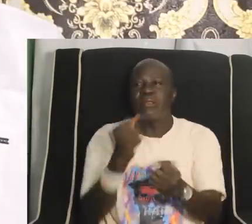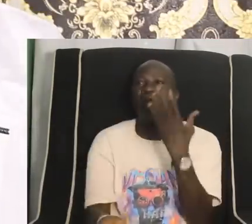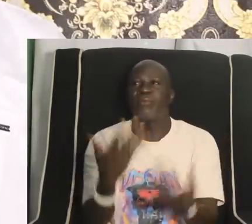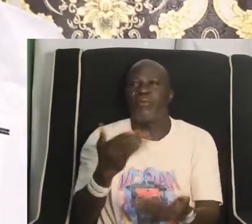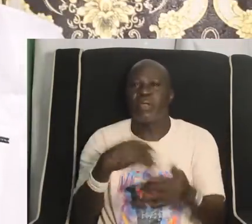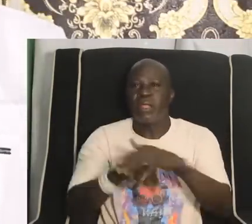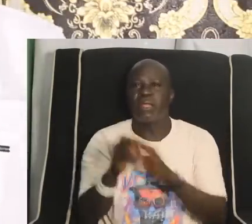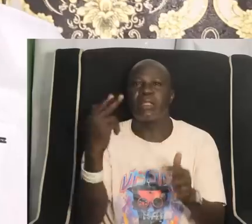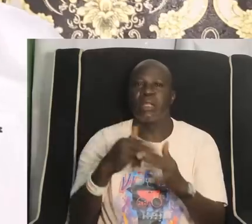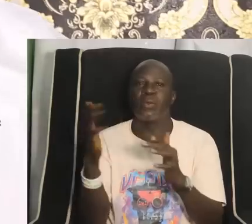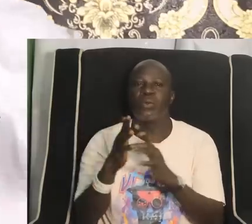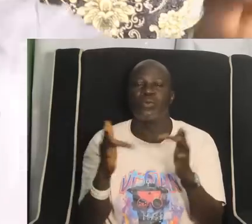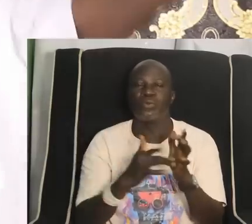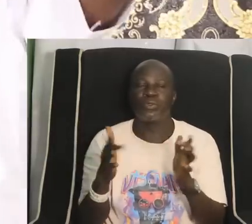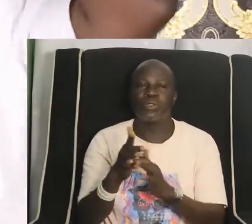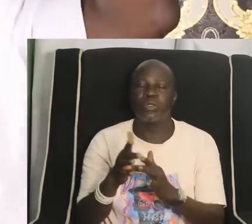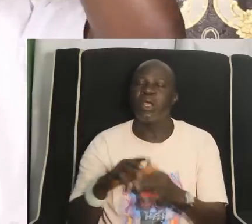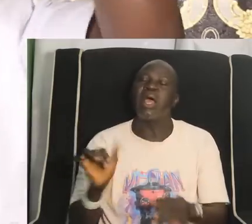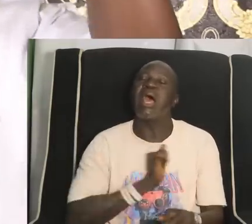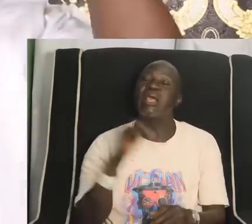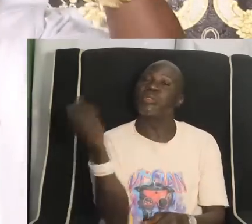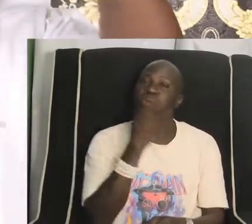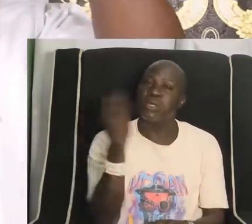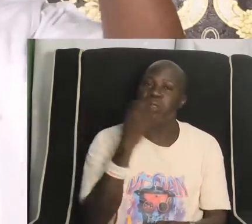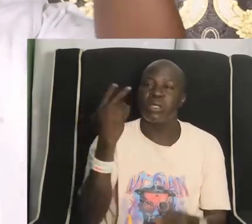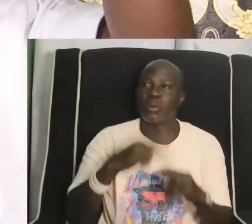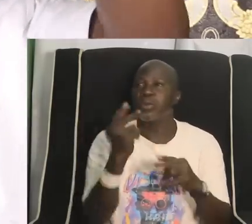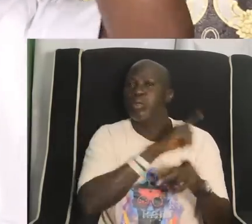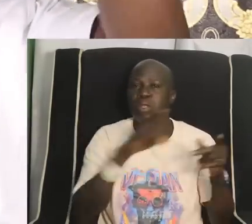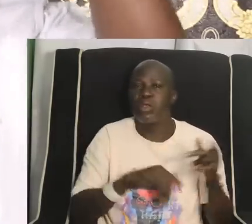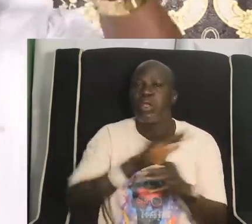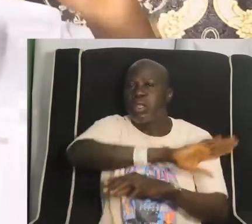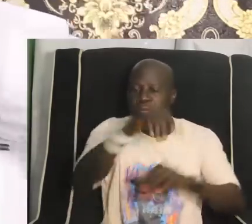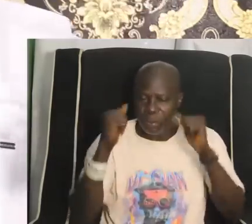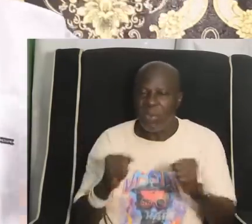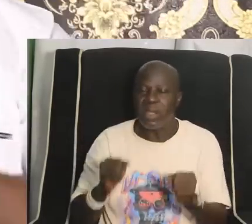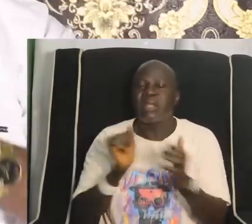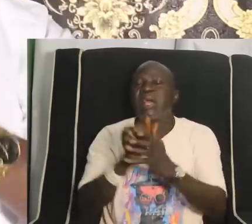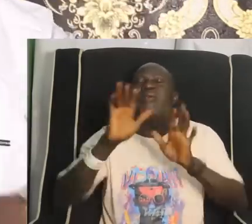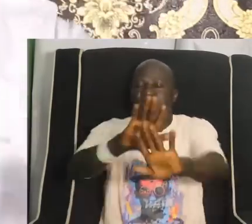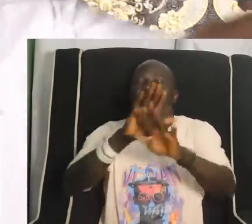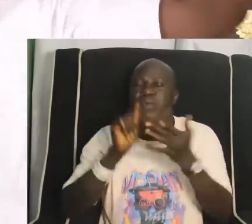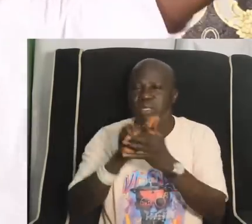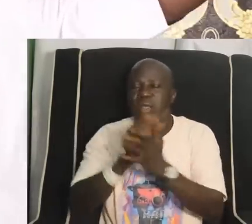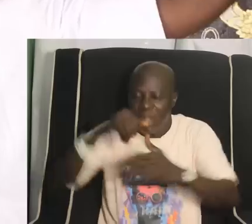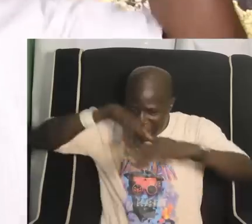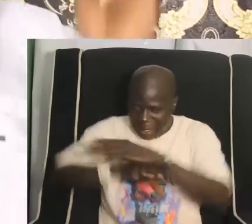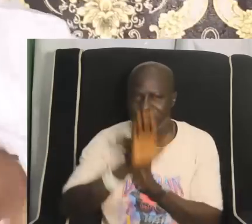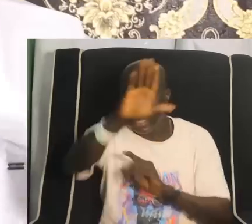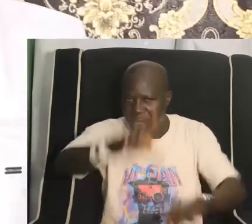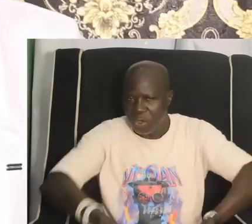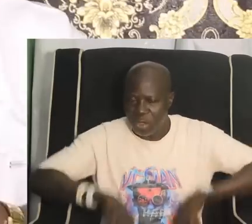say you come but you come in the name of Jesus no we don't call you I speak in the name of the Lord agbara ti ase ri forces and all you come go inu